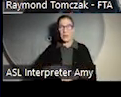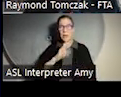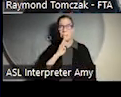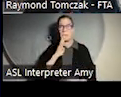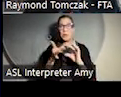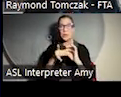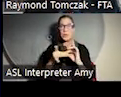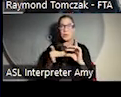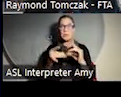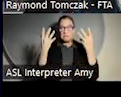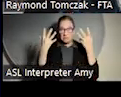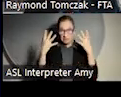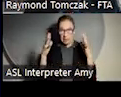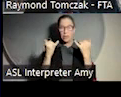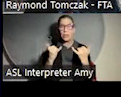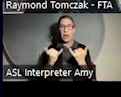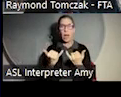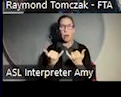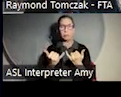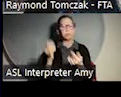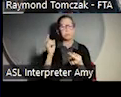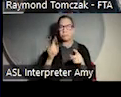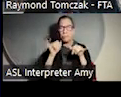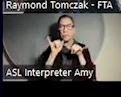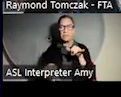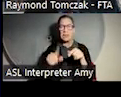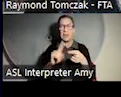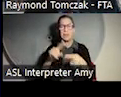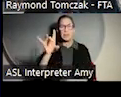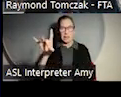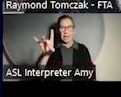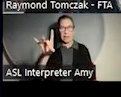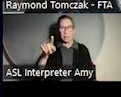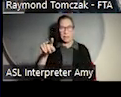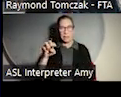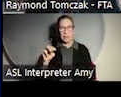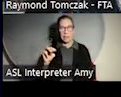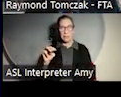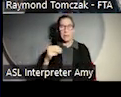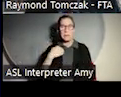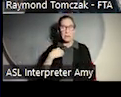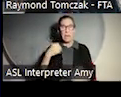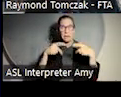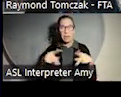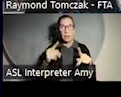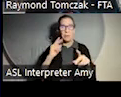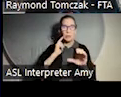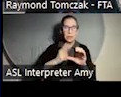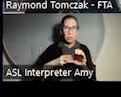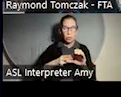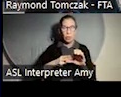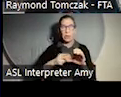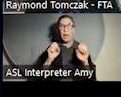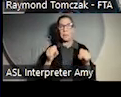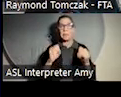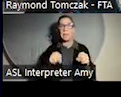do now is we will wait. We will be here till 8 p.m. regardless, but we will give people a chance to join the webinar and potentially sign